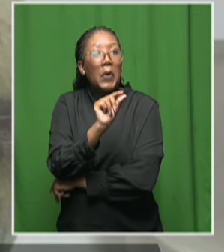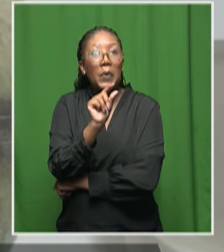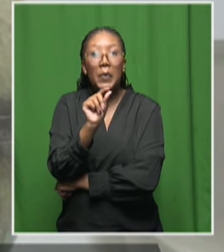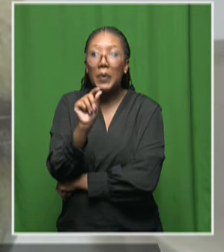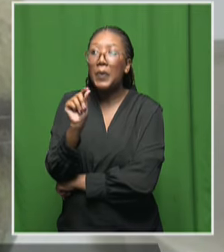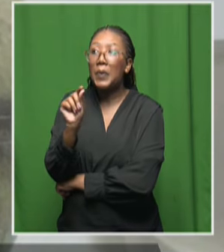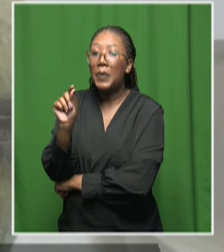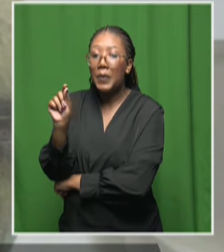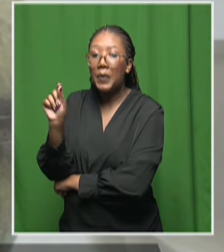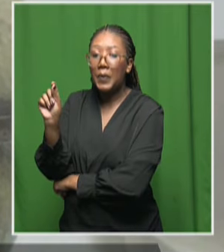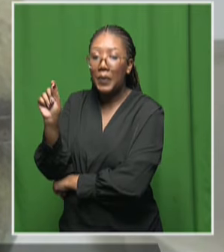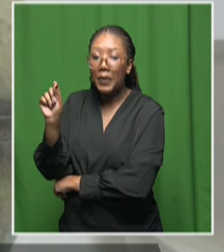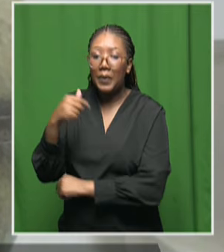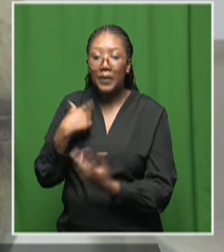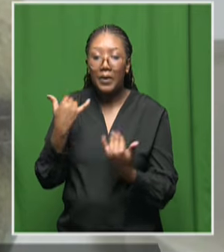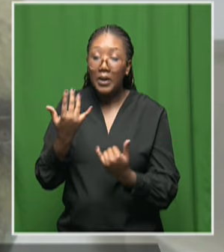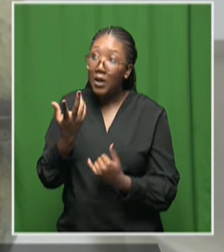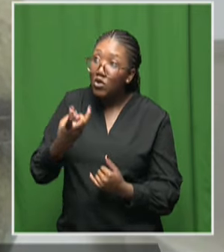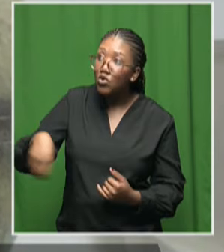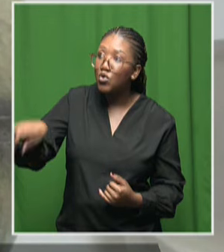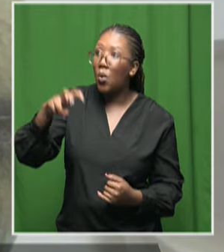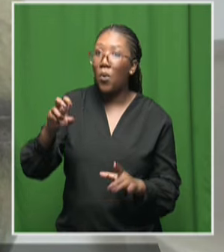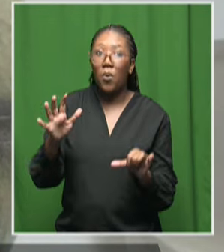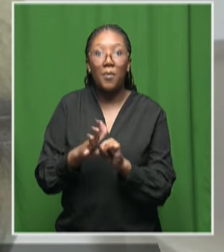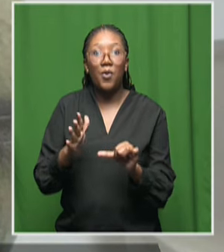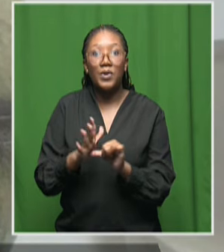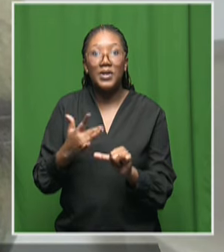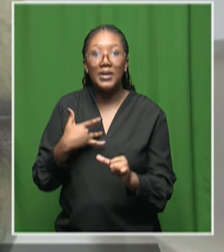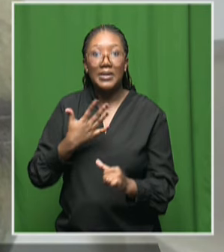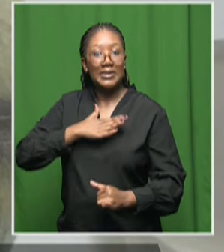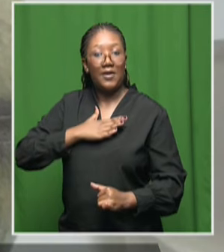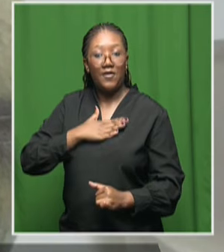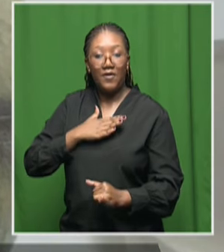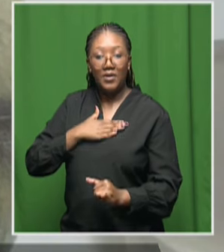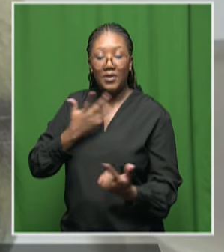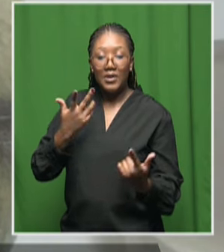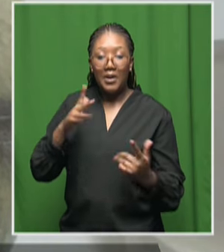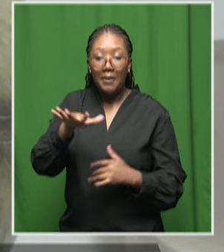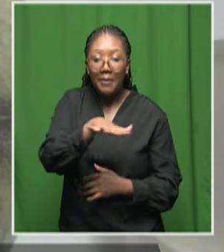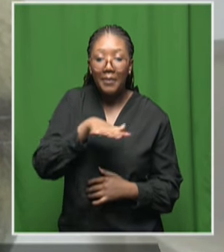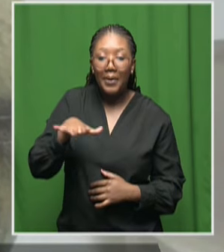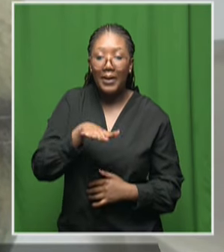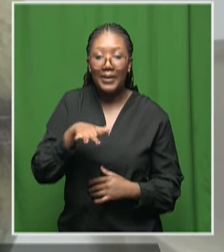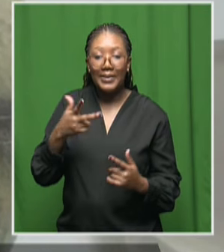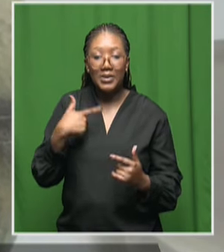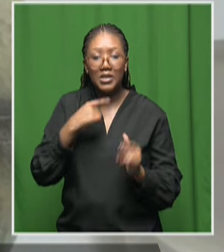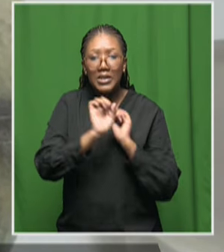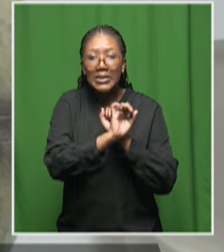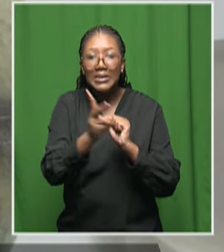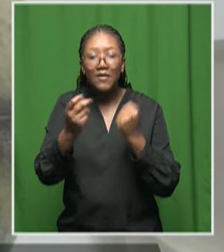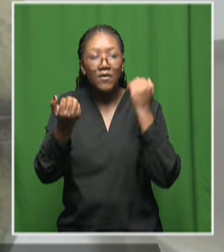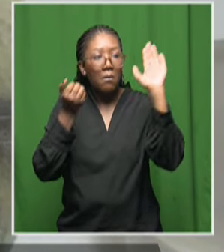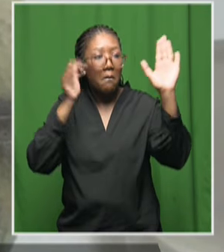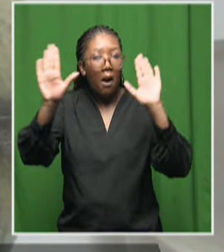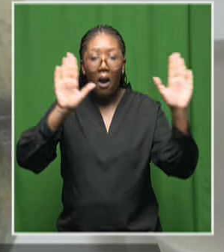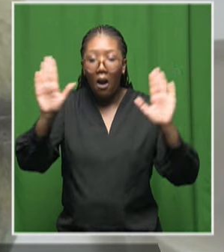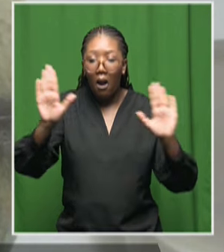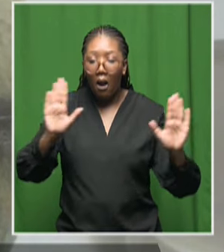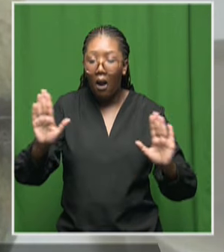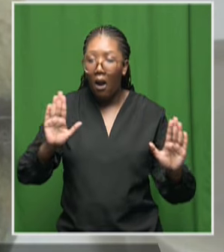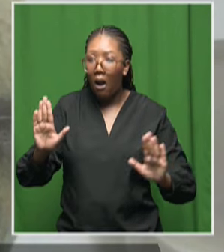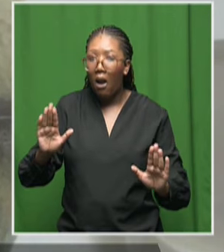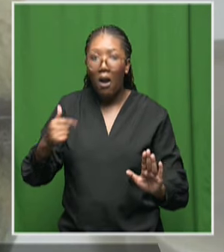So taking it on tour, we've have a few galleries and auction houses that